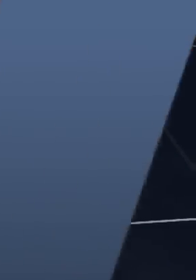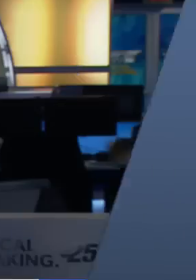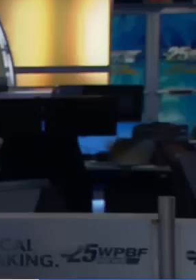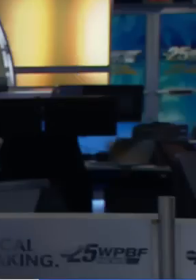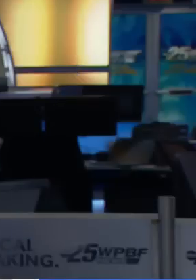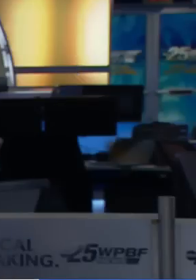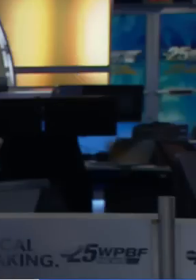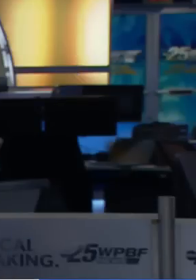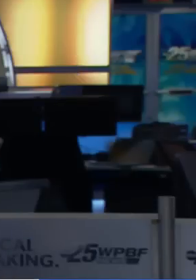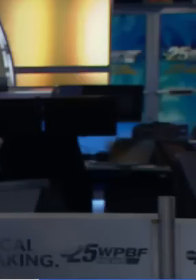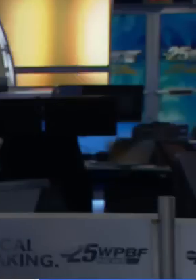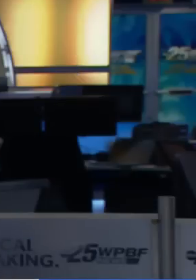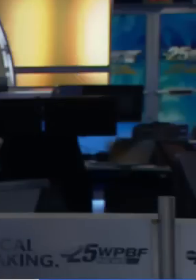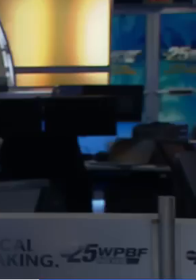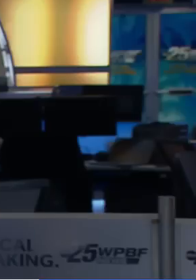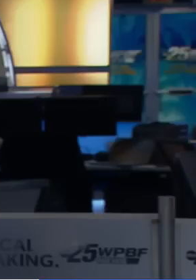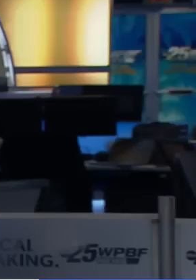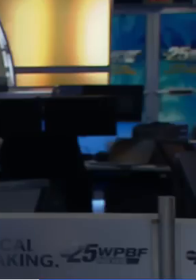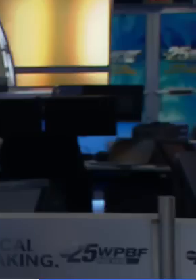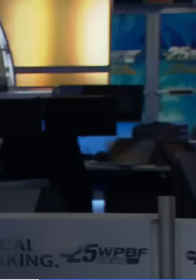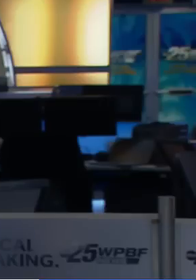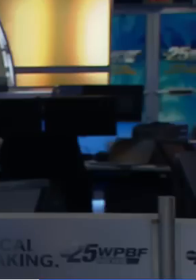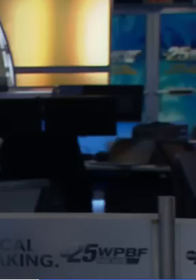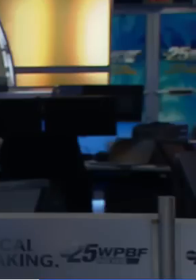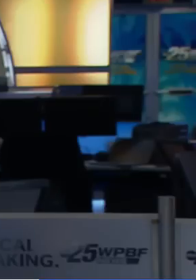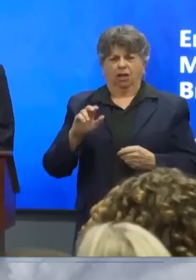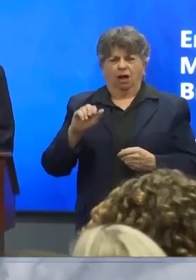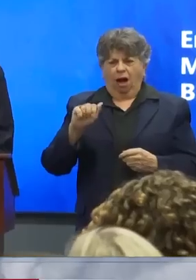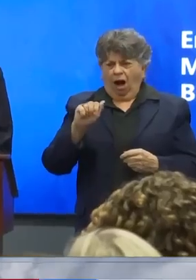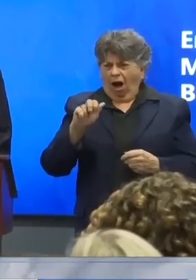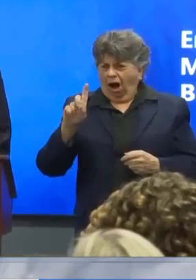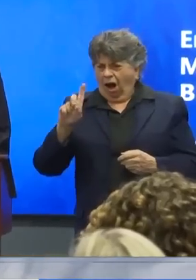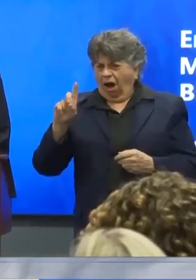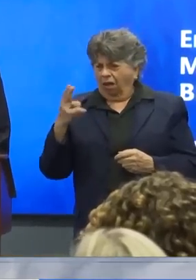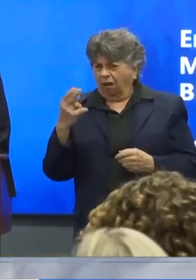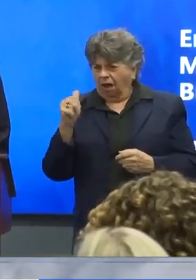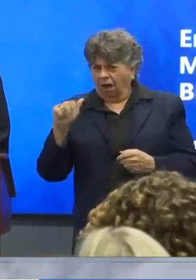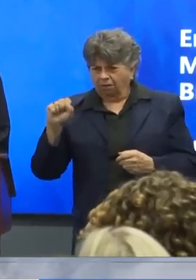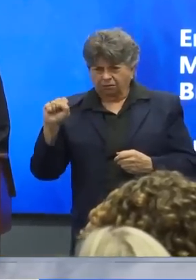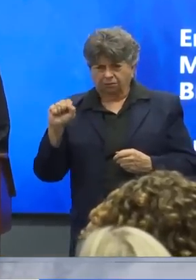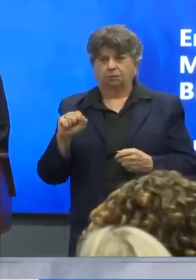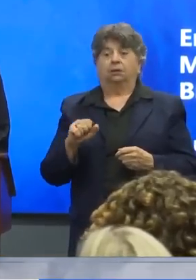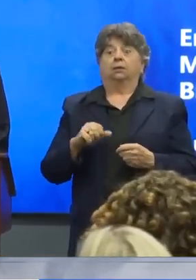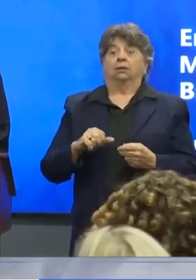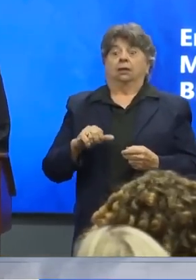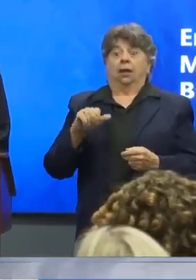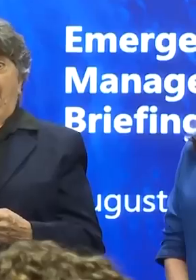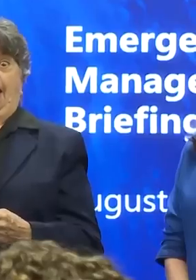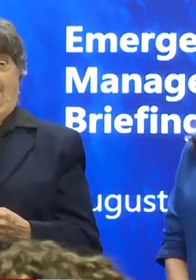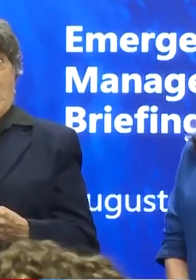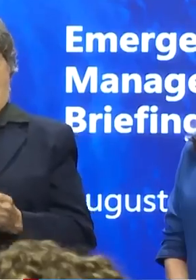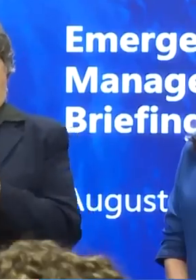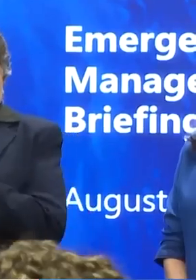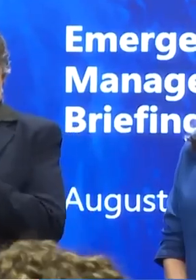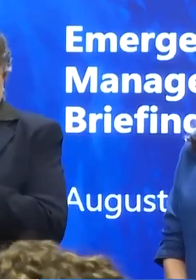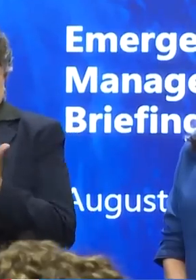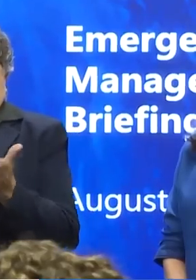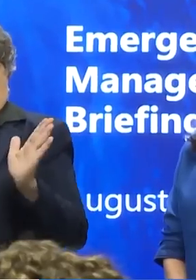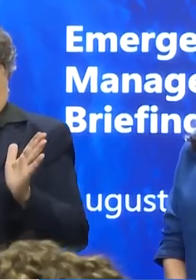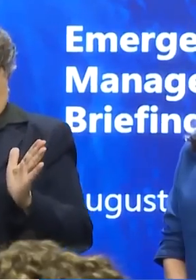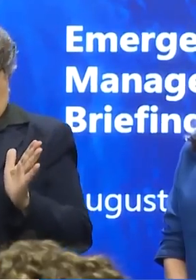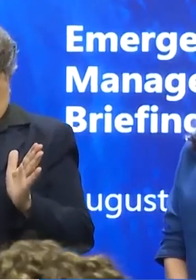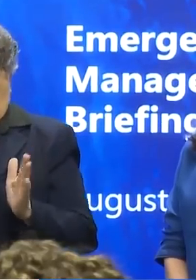As we mentioned, the governor is now about to hold a news conference. We go to Pinellas County to listen to the governor. Ashley Moody, St. Pete Mayor Ken